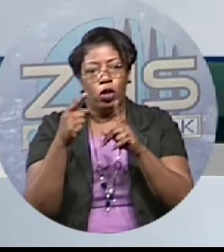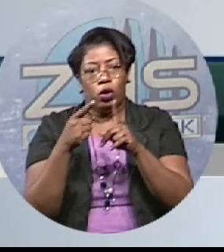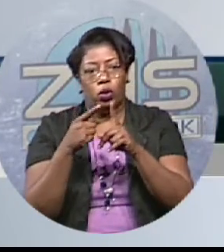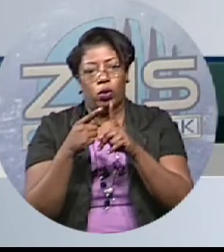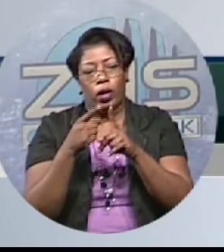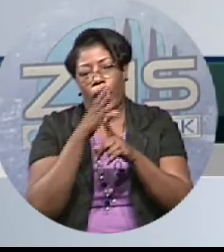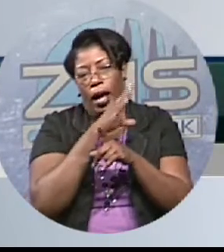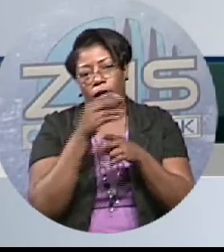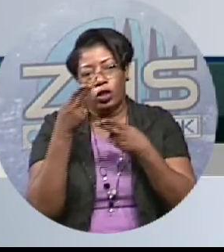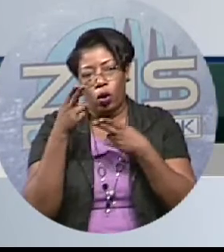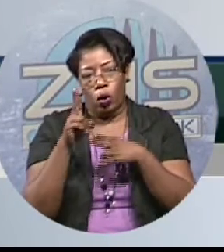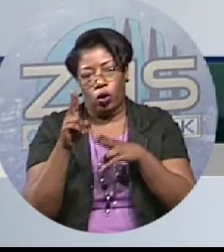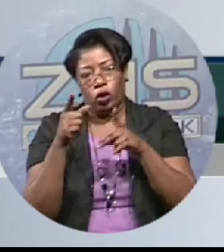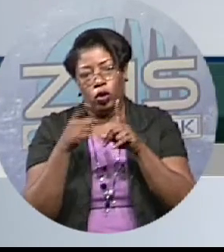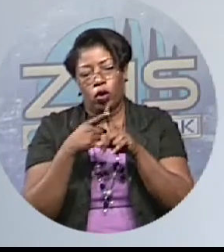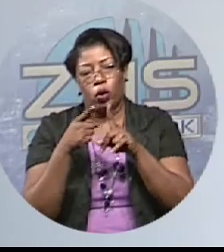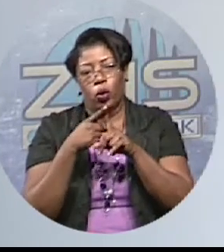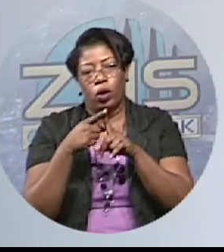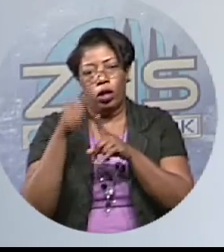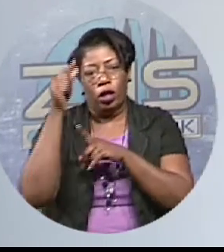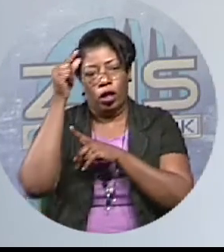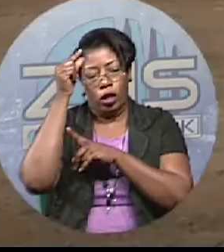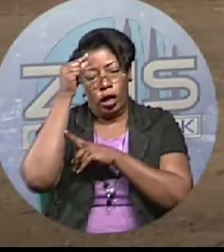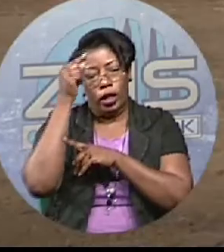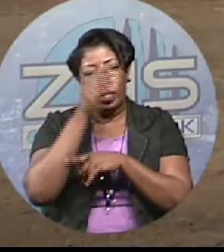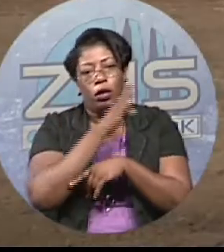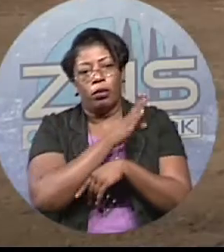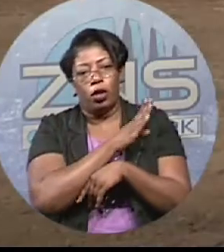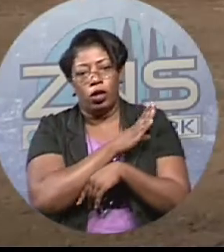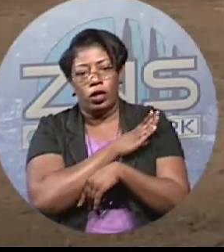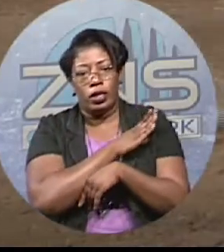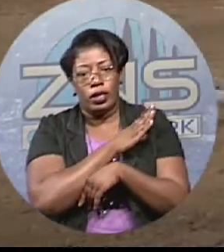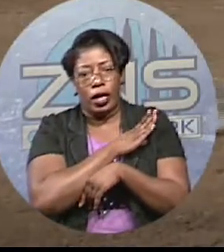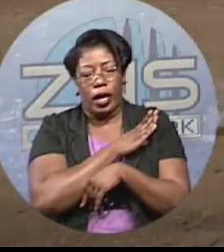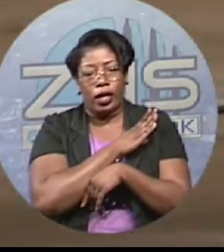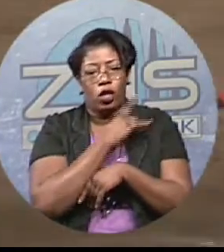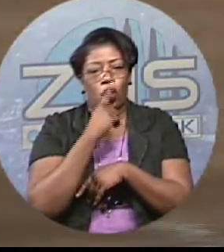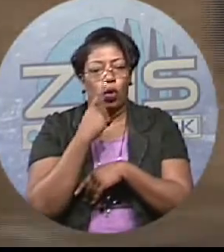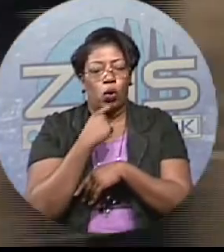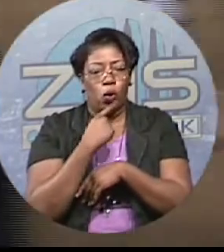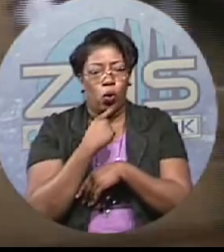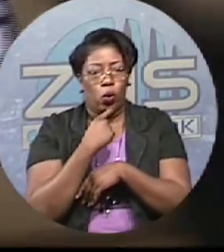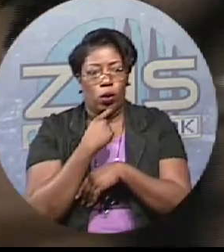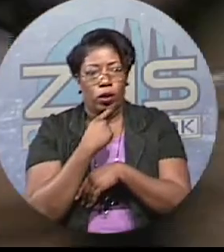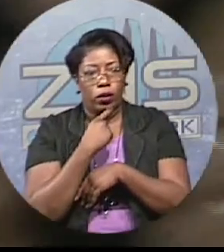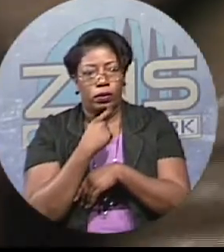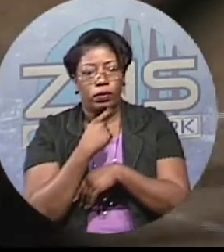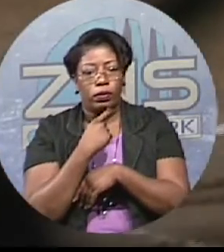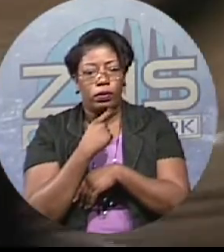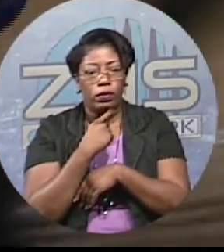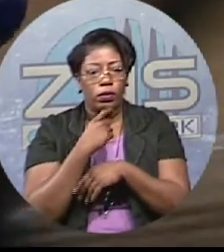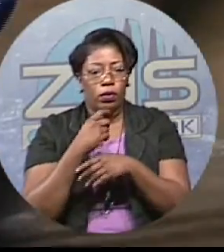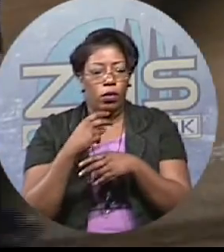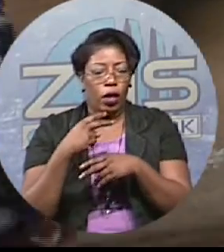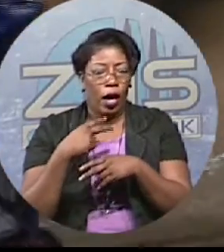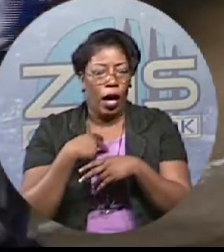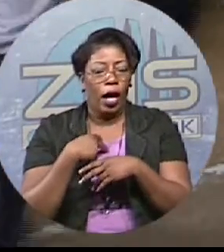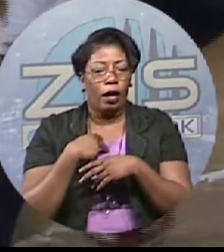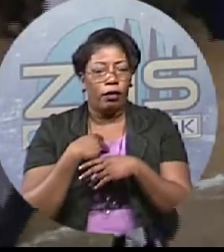honor to Gully Burnside, whom I think has rescued